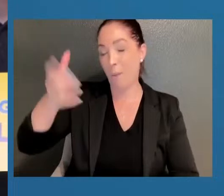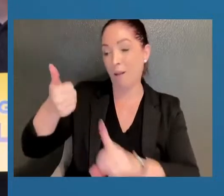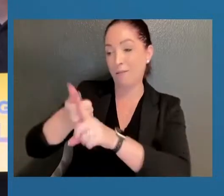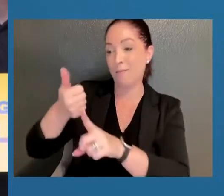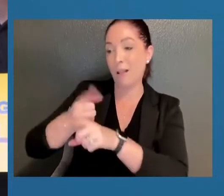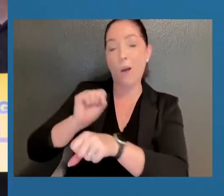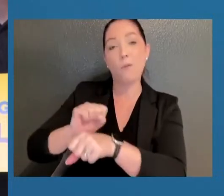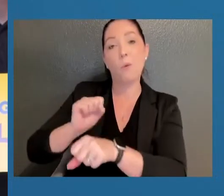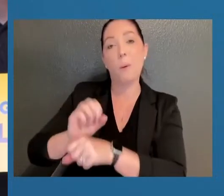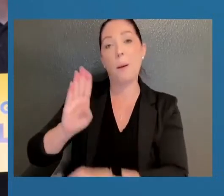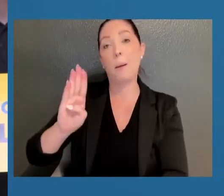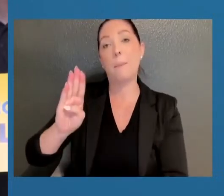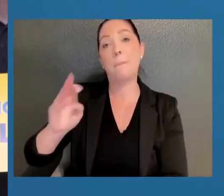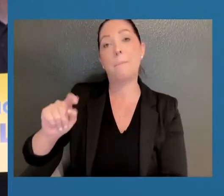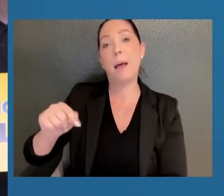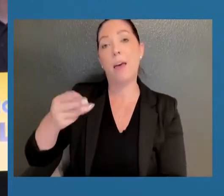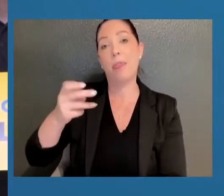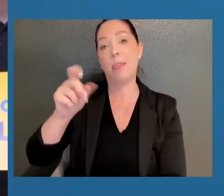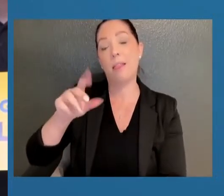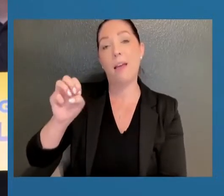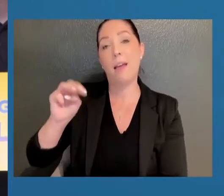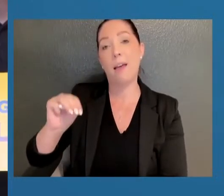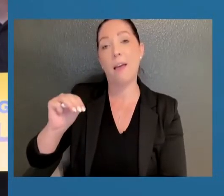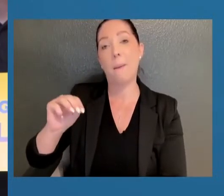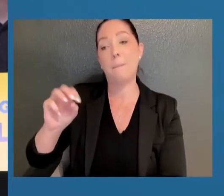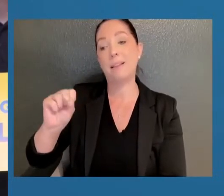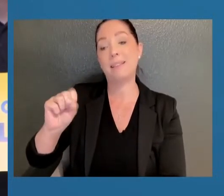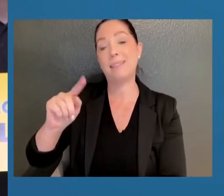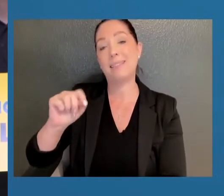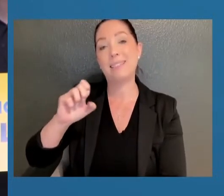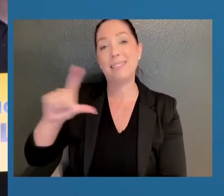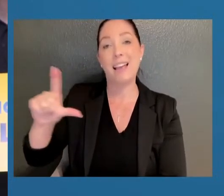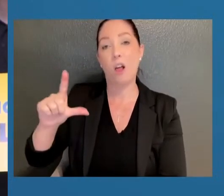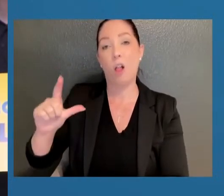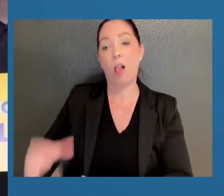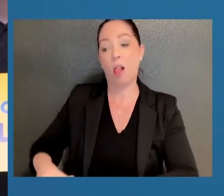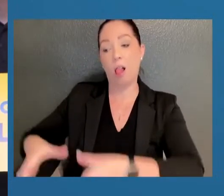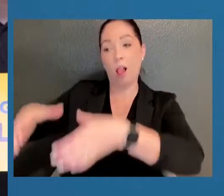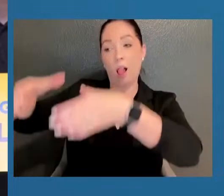plant. Family members who are plumbers, longshoremen,